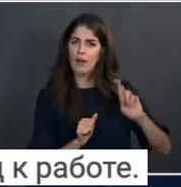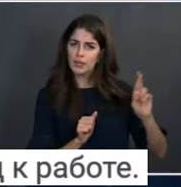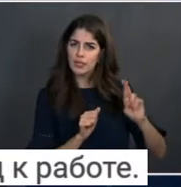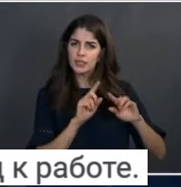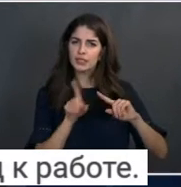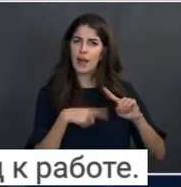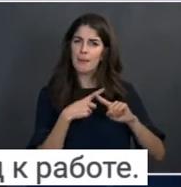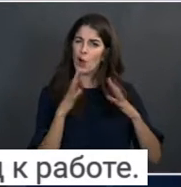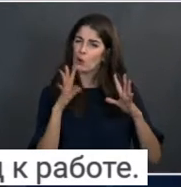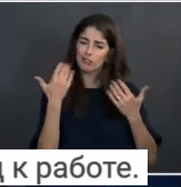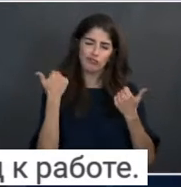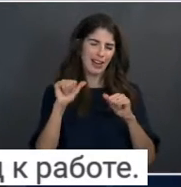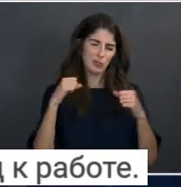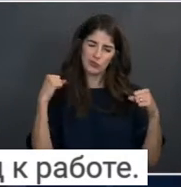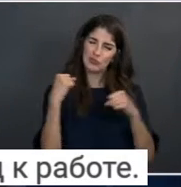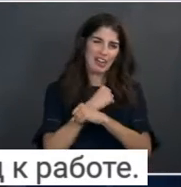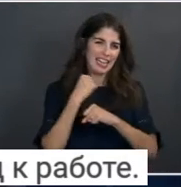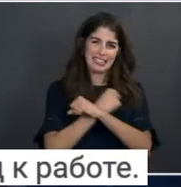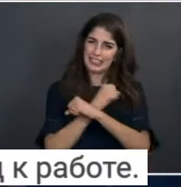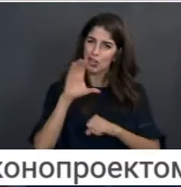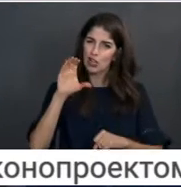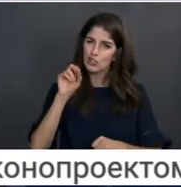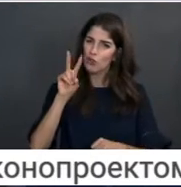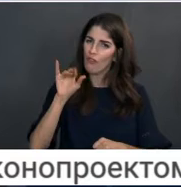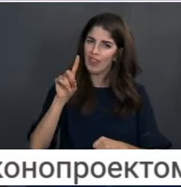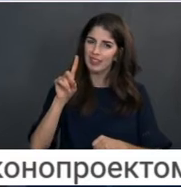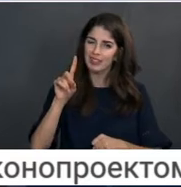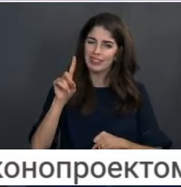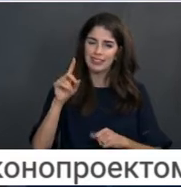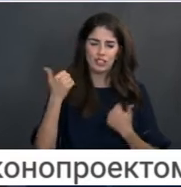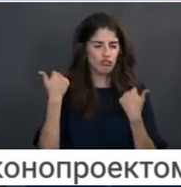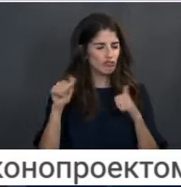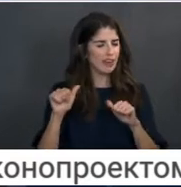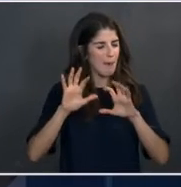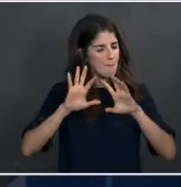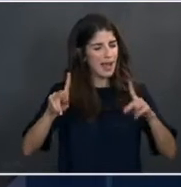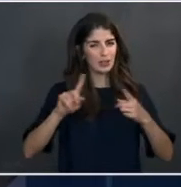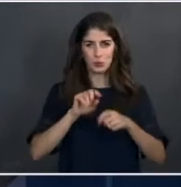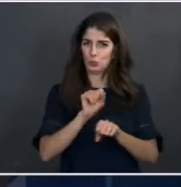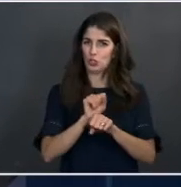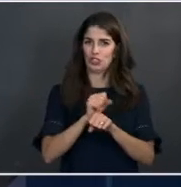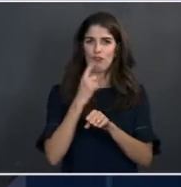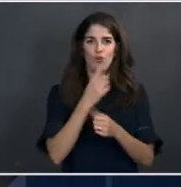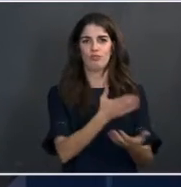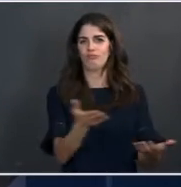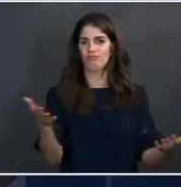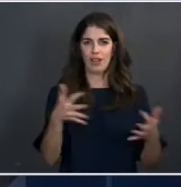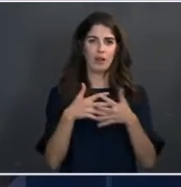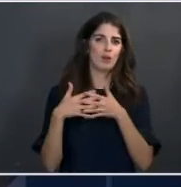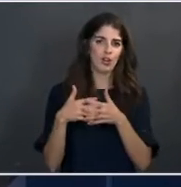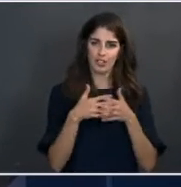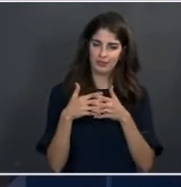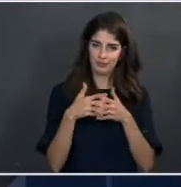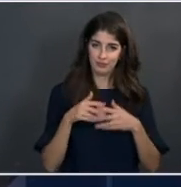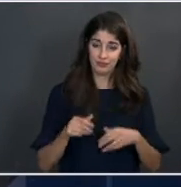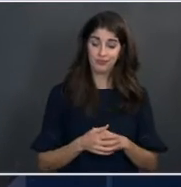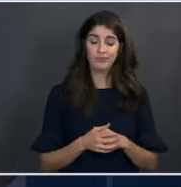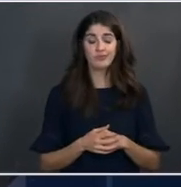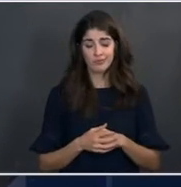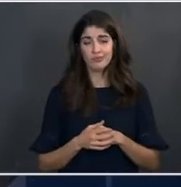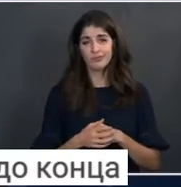putting the American people back to work. But as we work on this bill, we are going